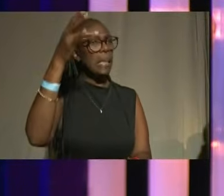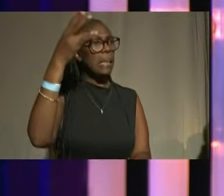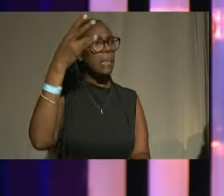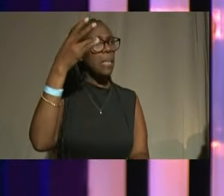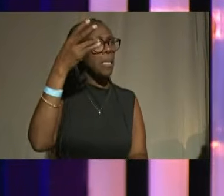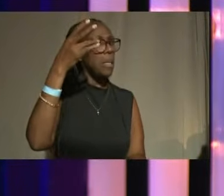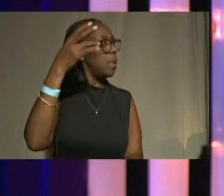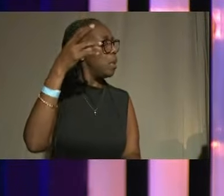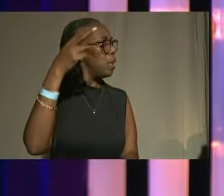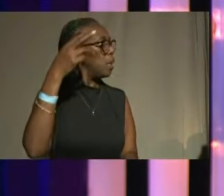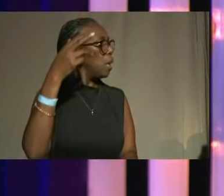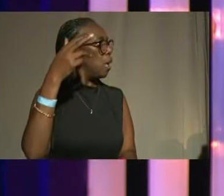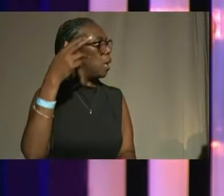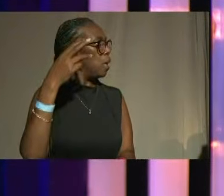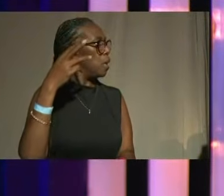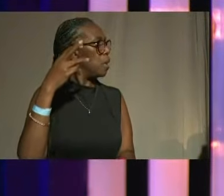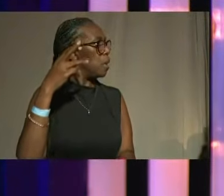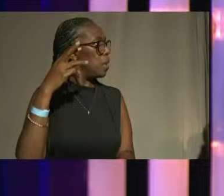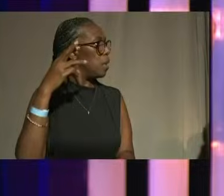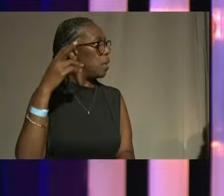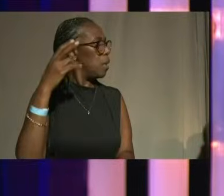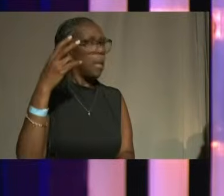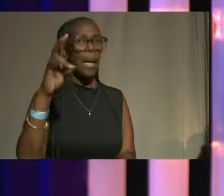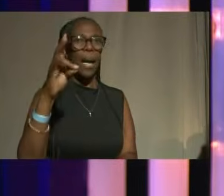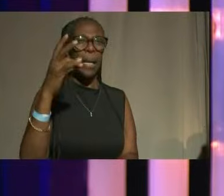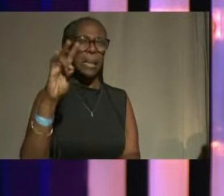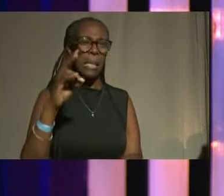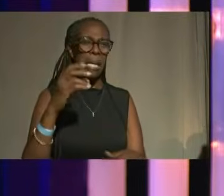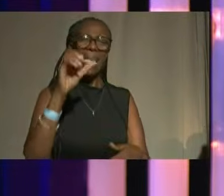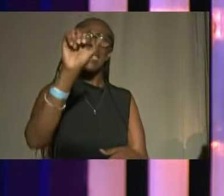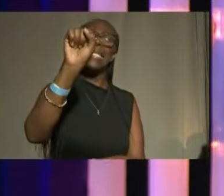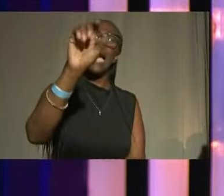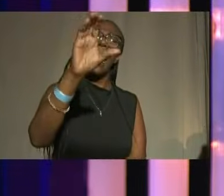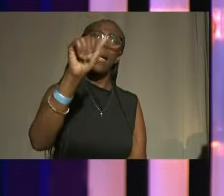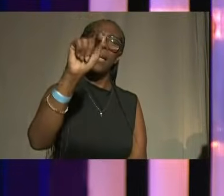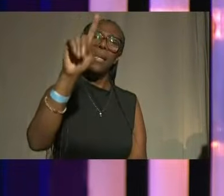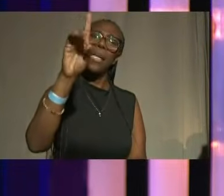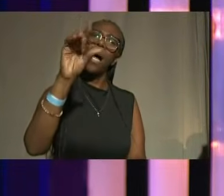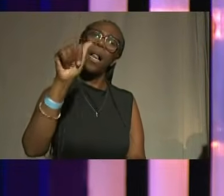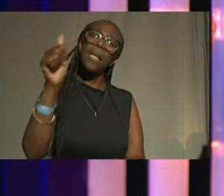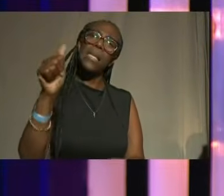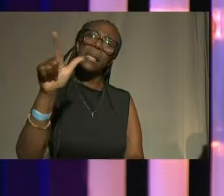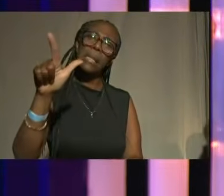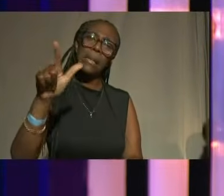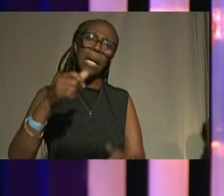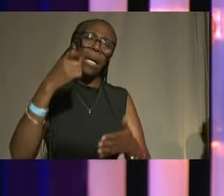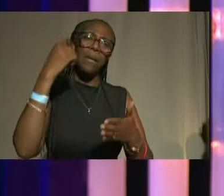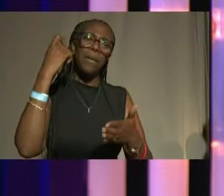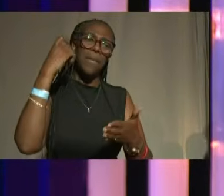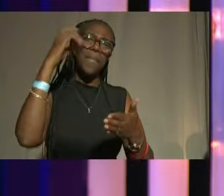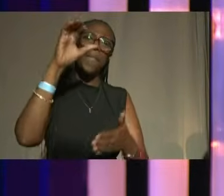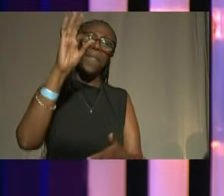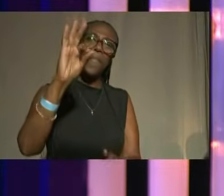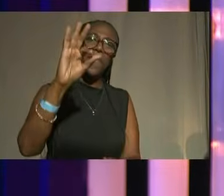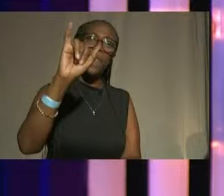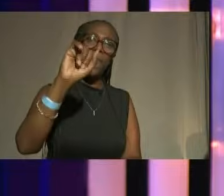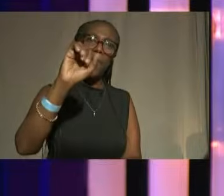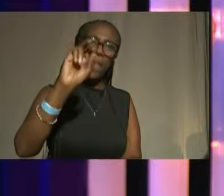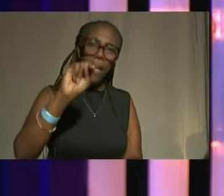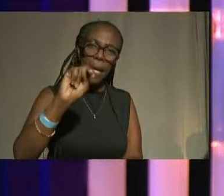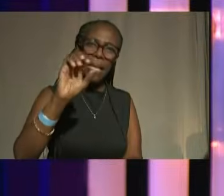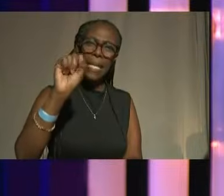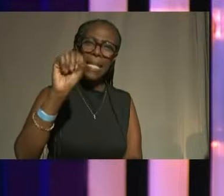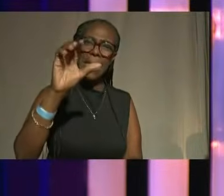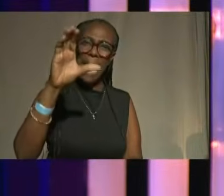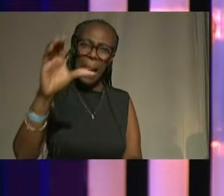and scandals. I remember hearing light bulb scandal, fat cat scandal, and then the mother of all scandals, FinSac. When you look in your